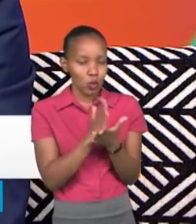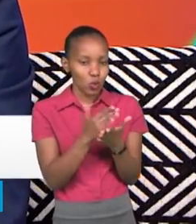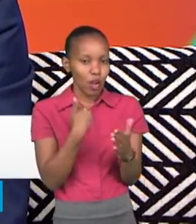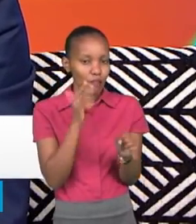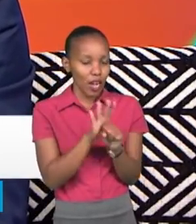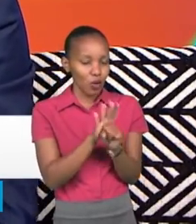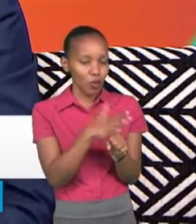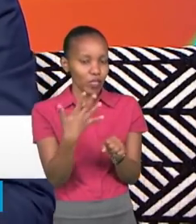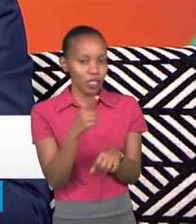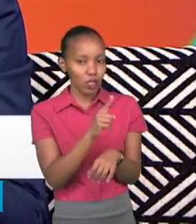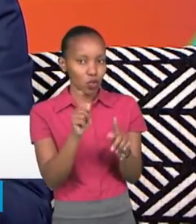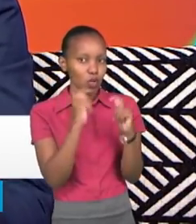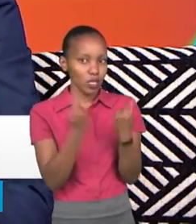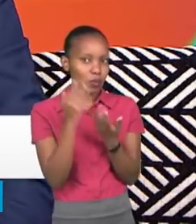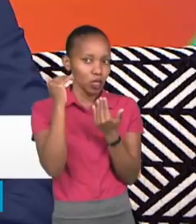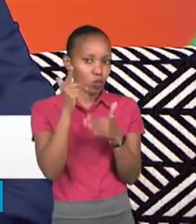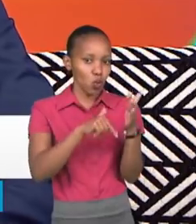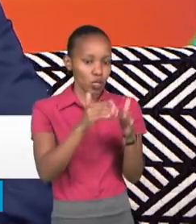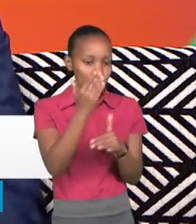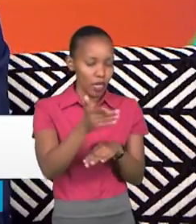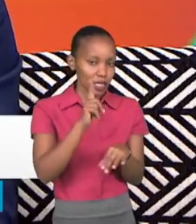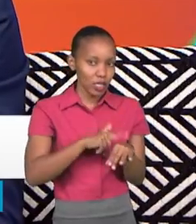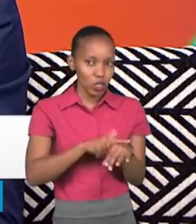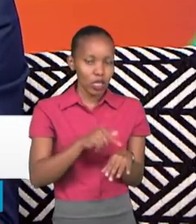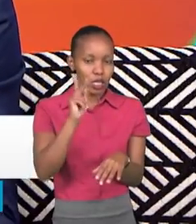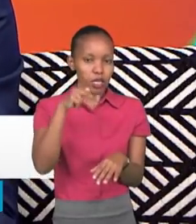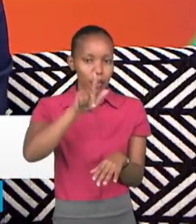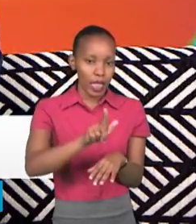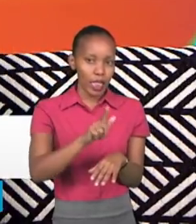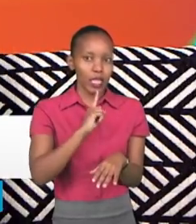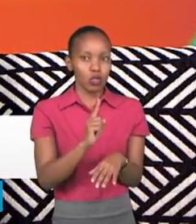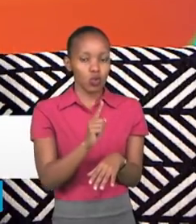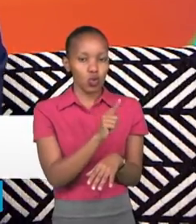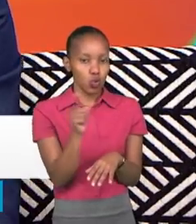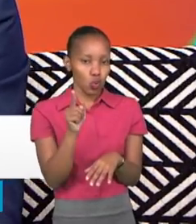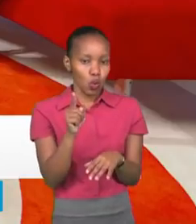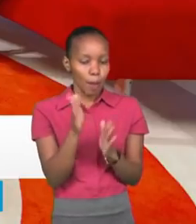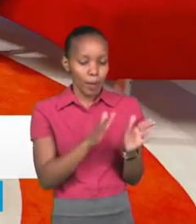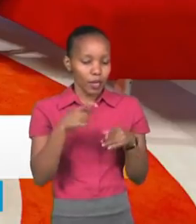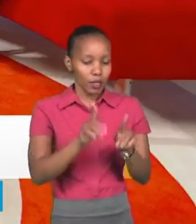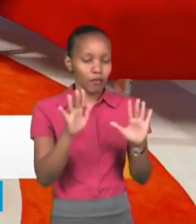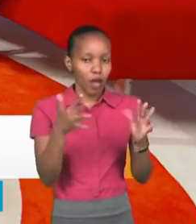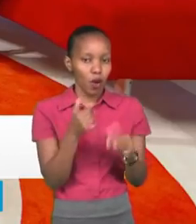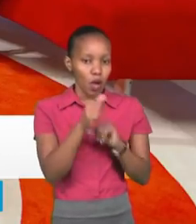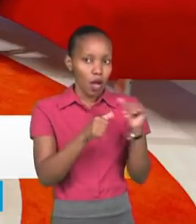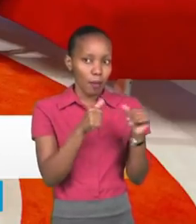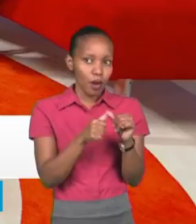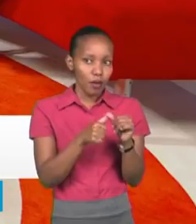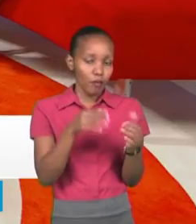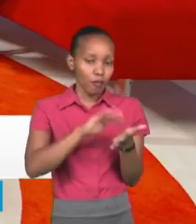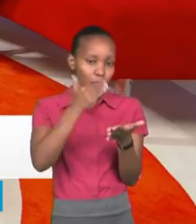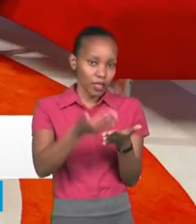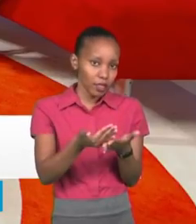about you guys. So maybe what do you expect next season in the KPL? How guys, how will you guys be packaging yourselves now for the sake of fans, for the sake of